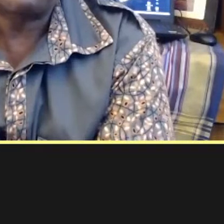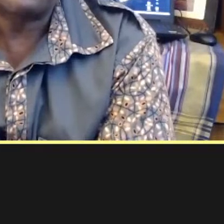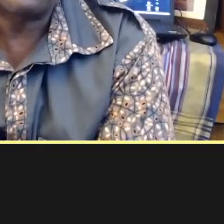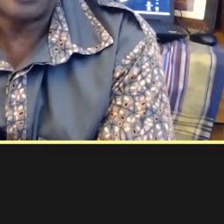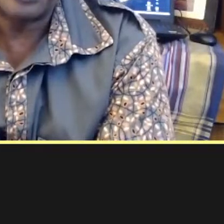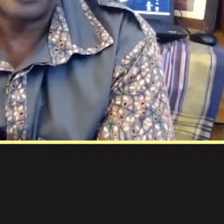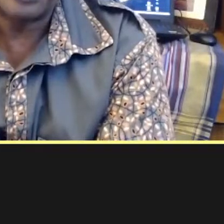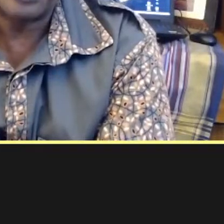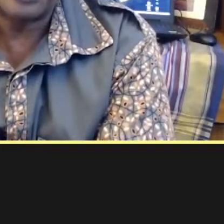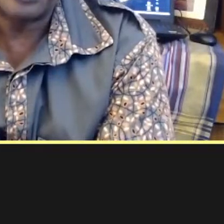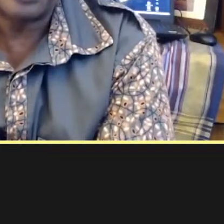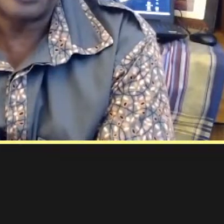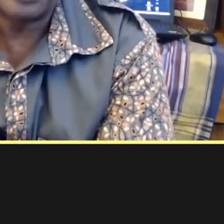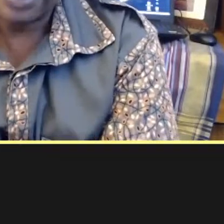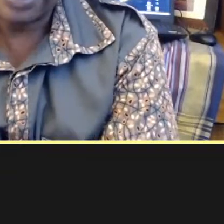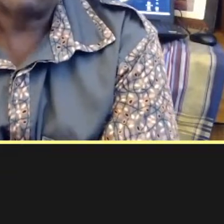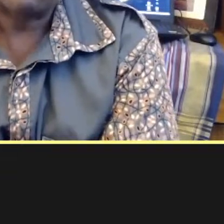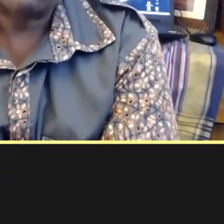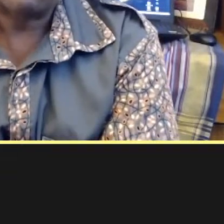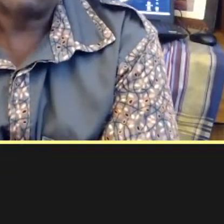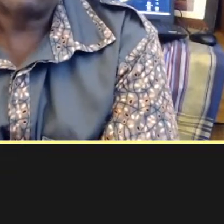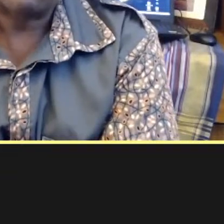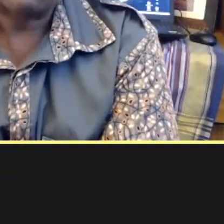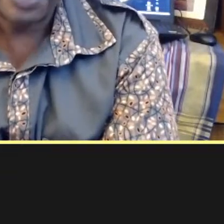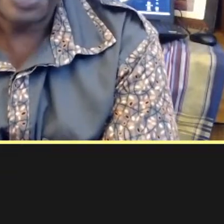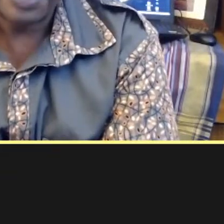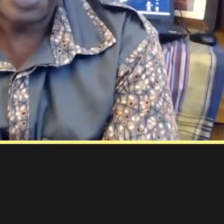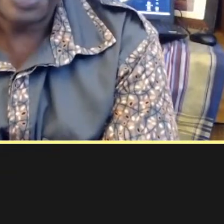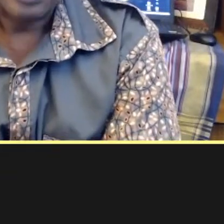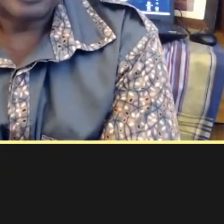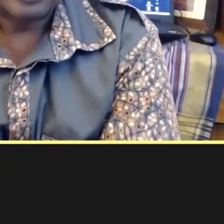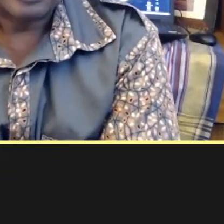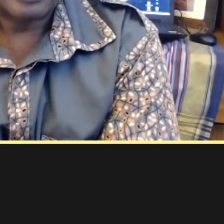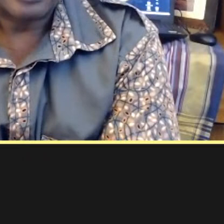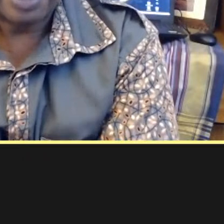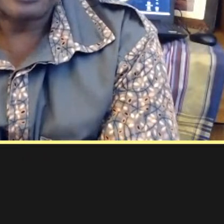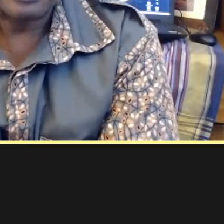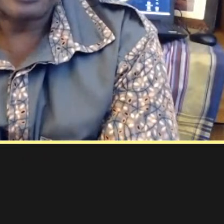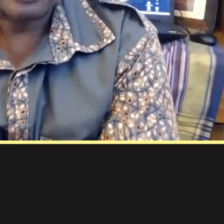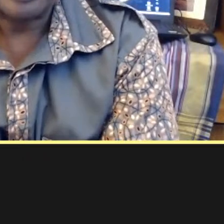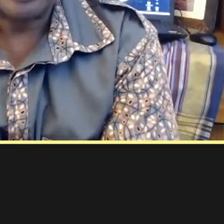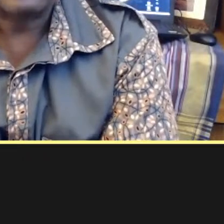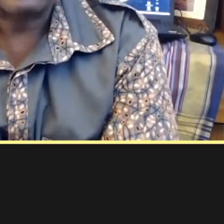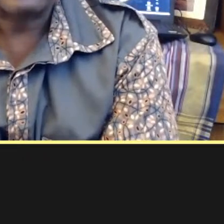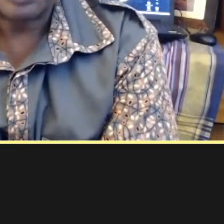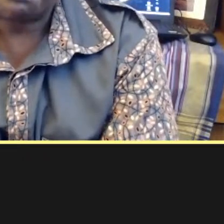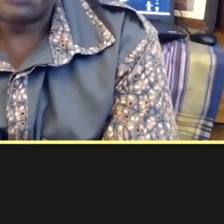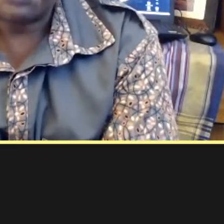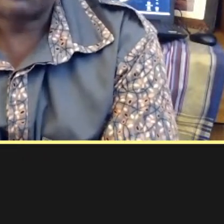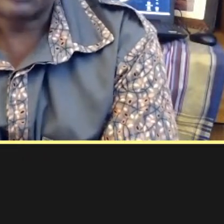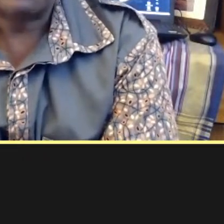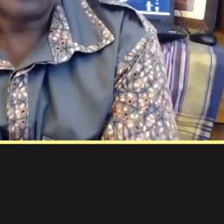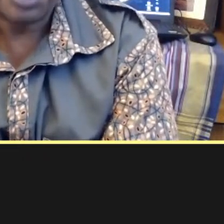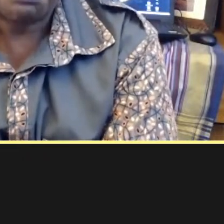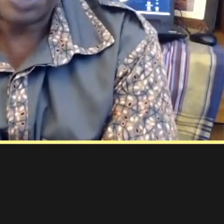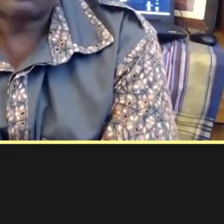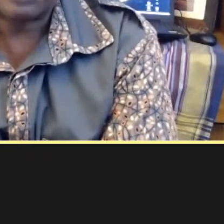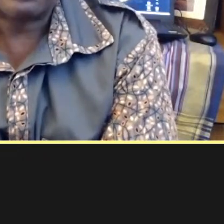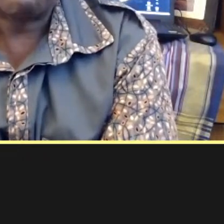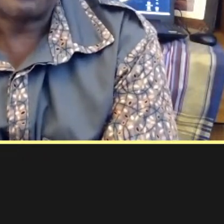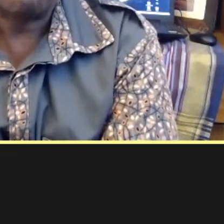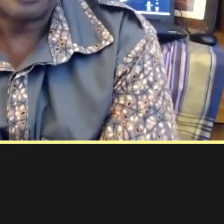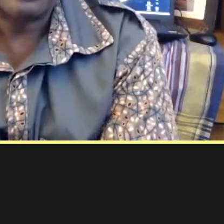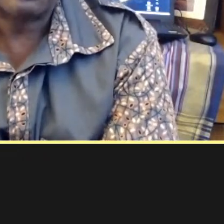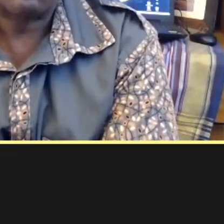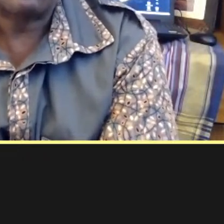2015 through a statement from His Excellency the President. I read by a cabinet secretary, Precious Blood, at